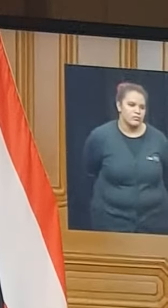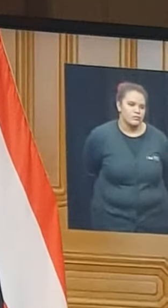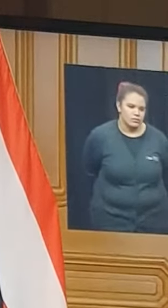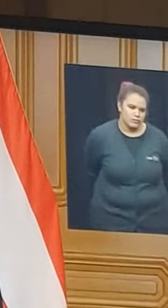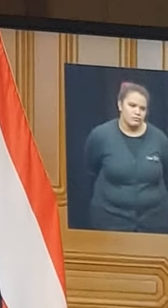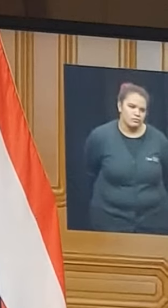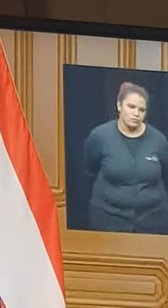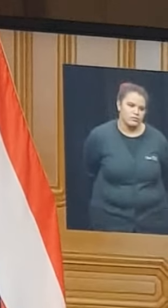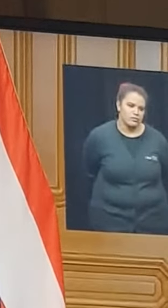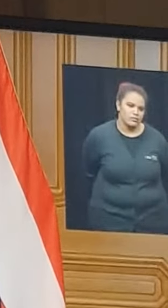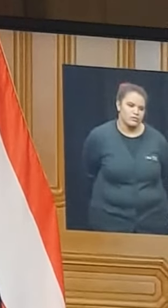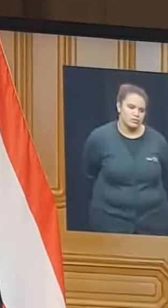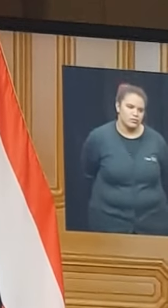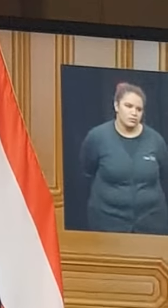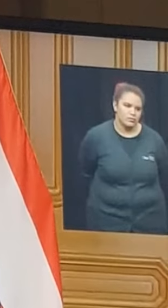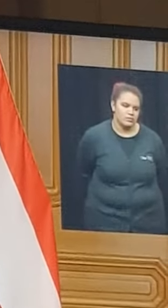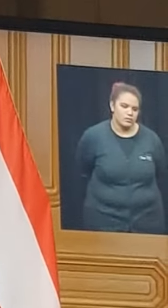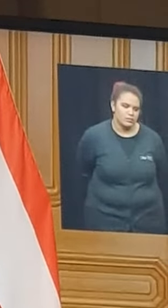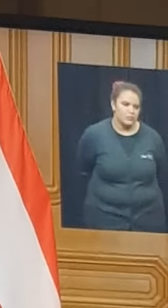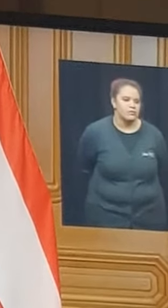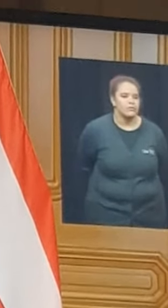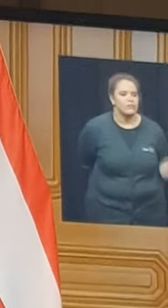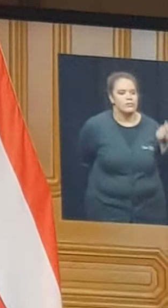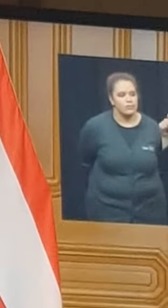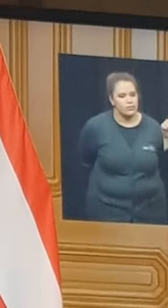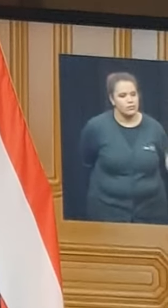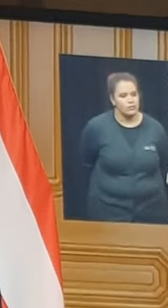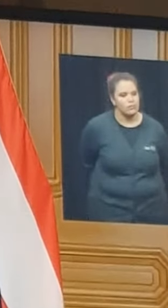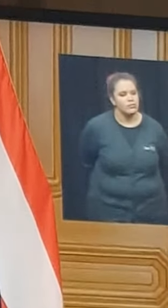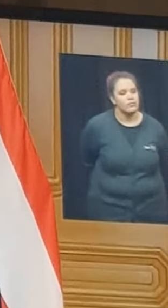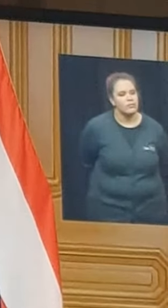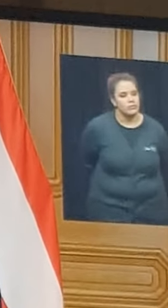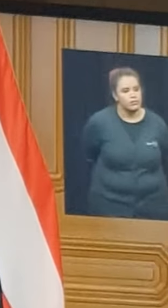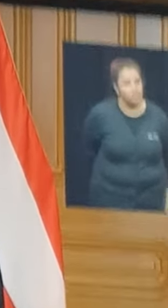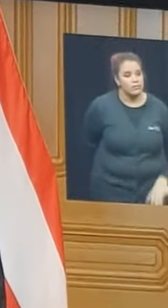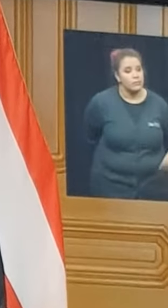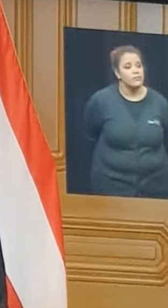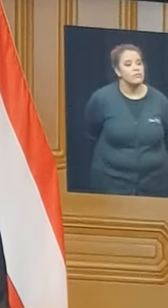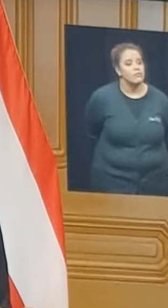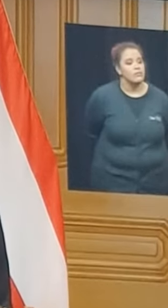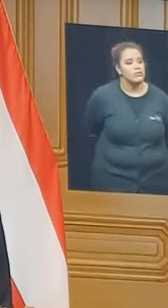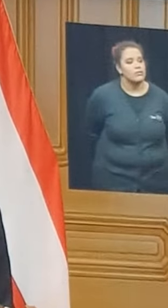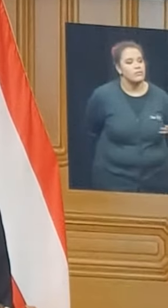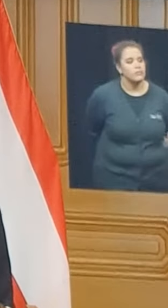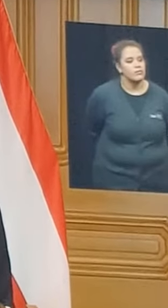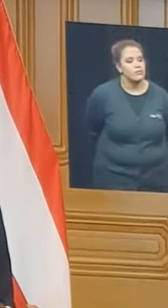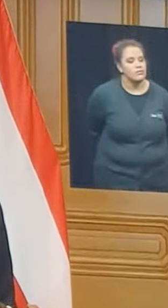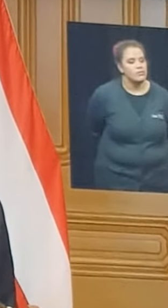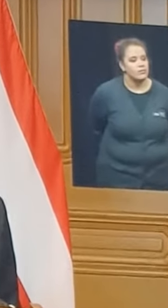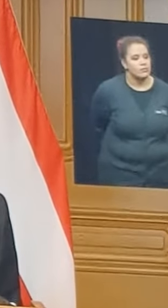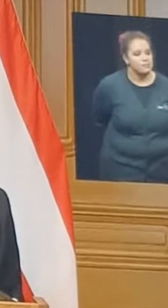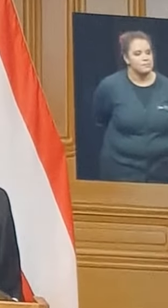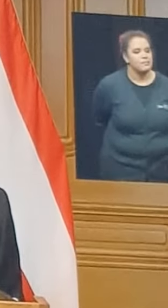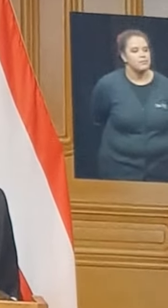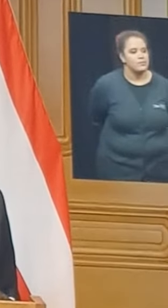technology wasn't existent. Come on, man. You can't take an apple and compare it to a peach and call it an